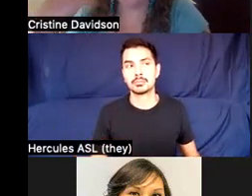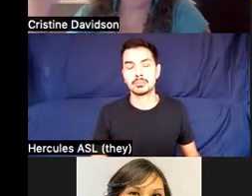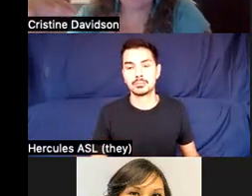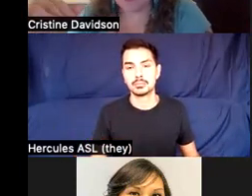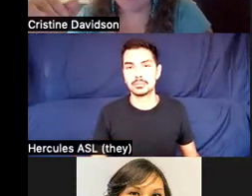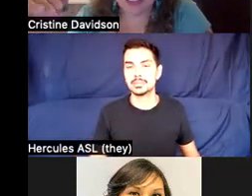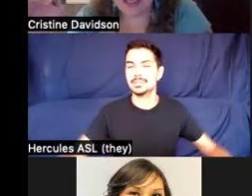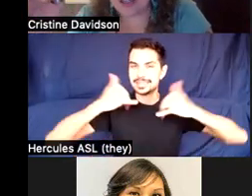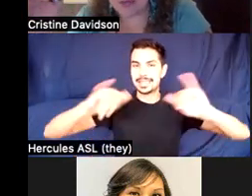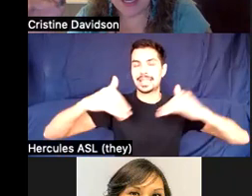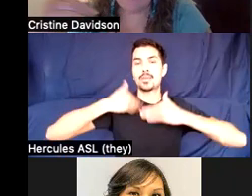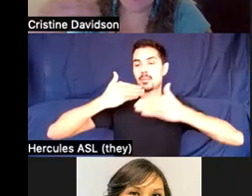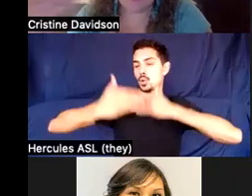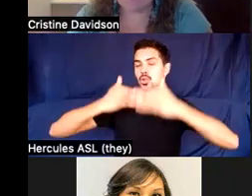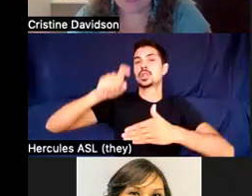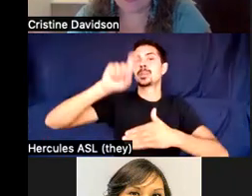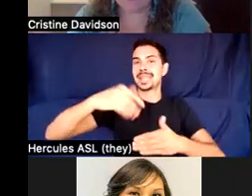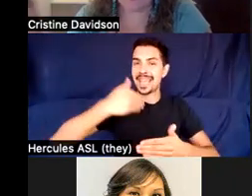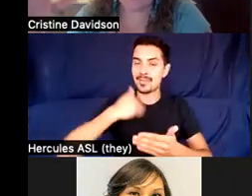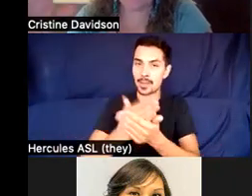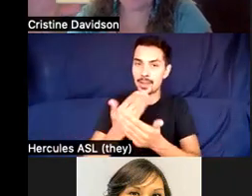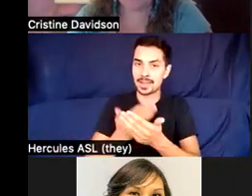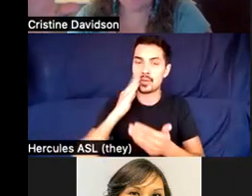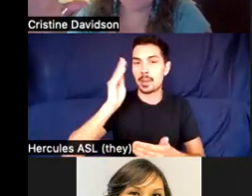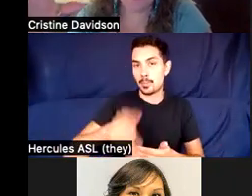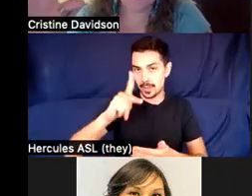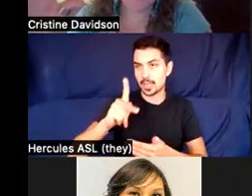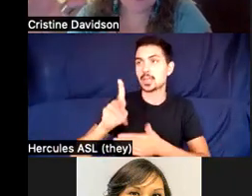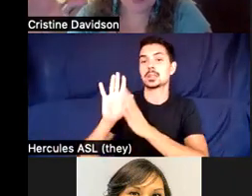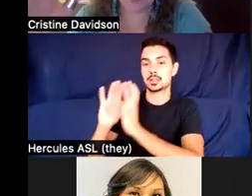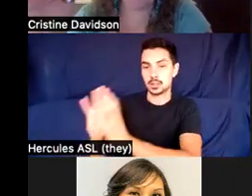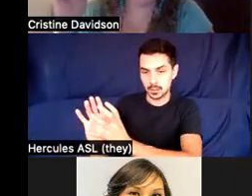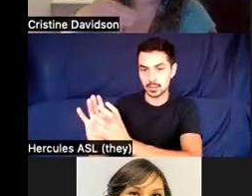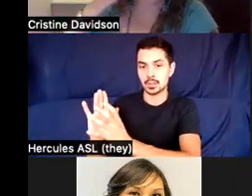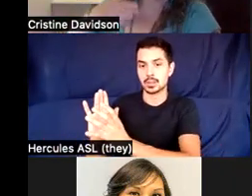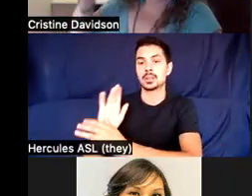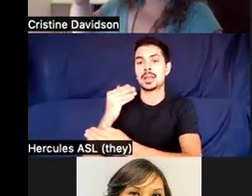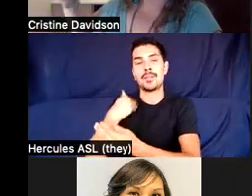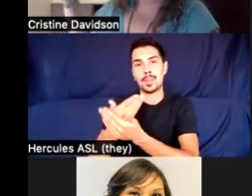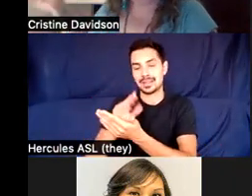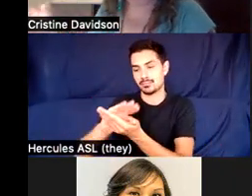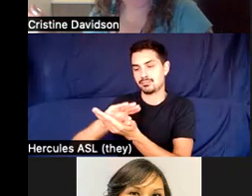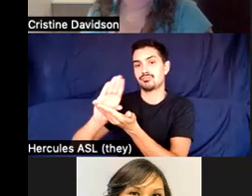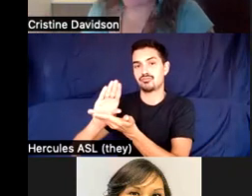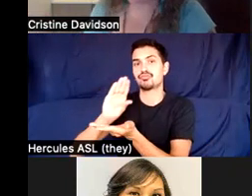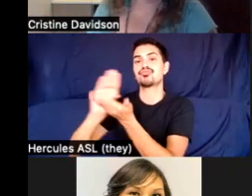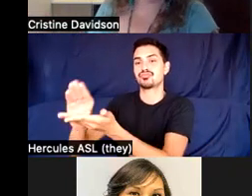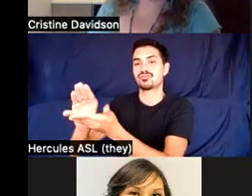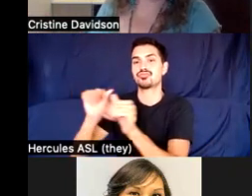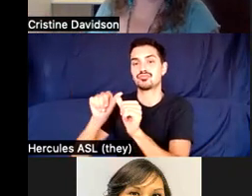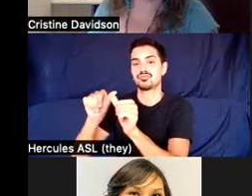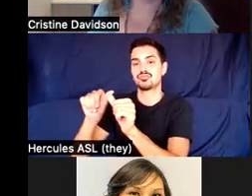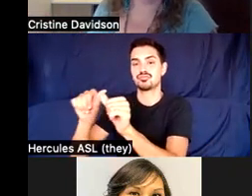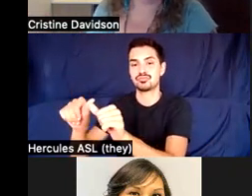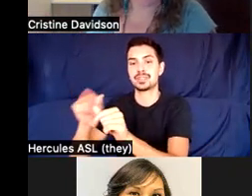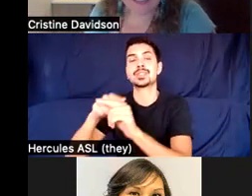a certain amount of money in your bank for you to even get like a ATM card, right? Like there's a process to things. And sometimes